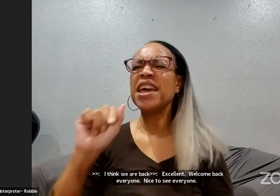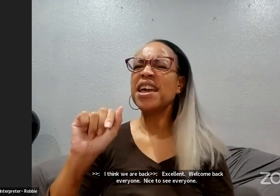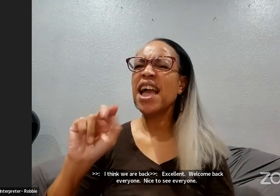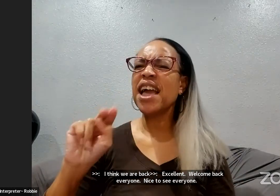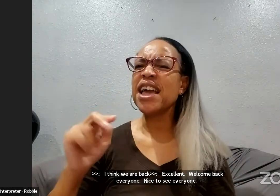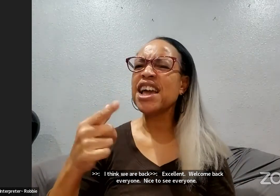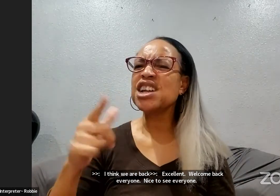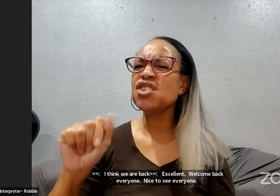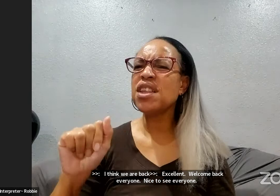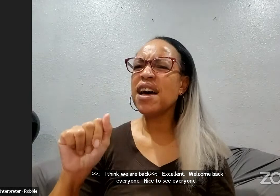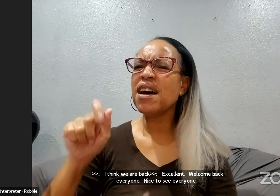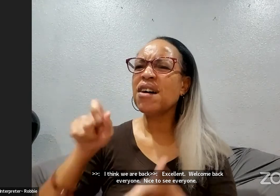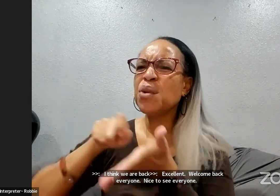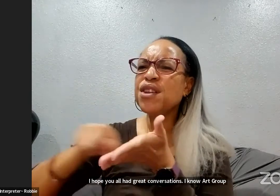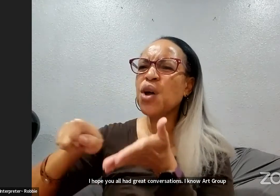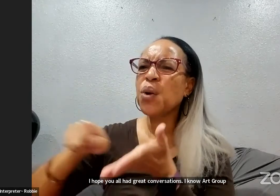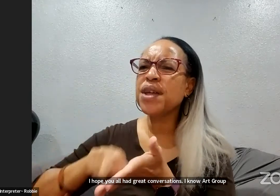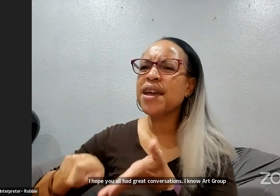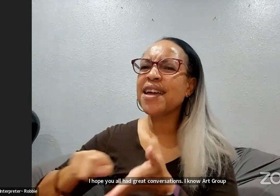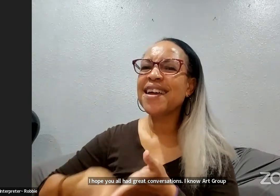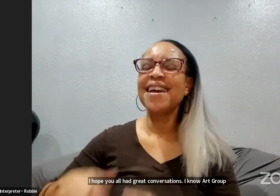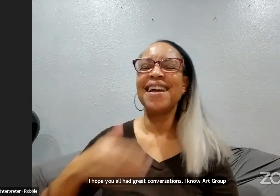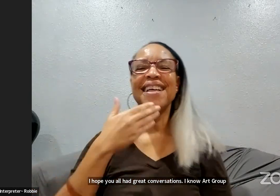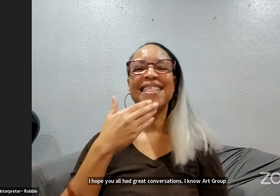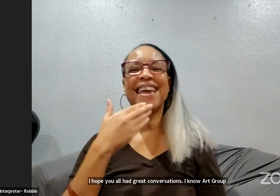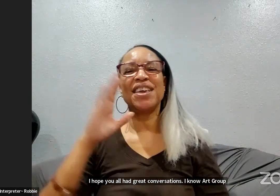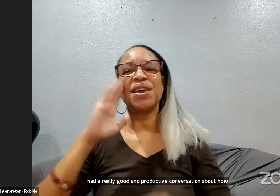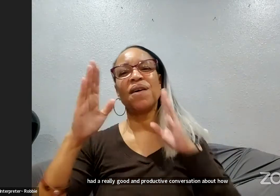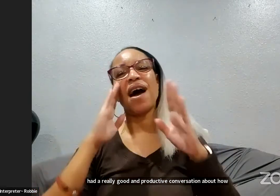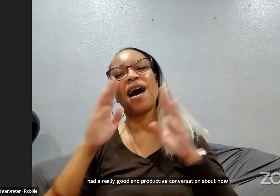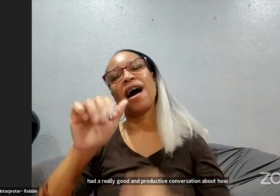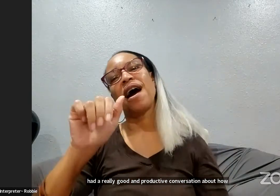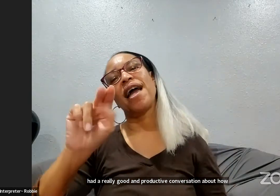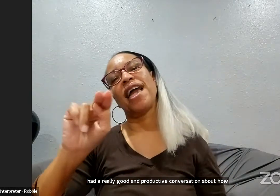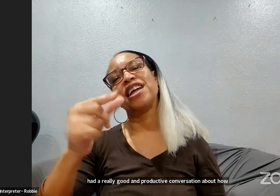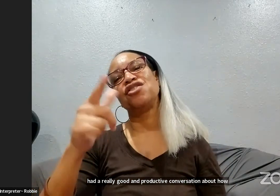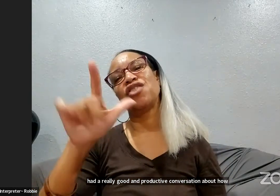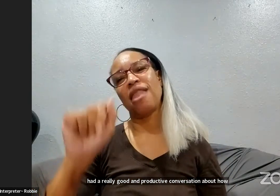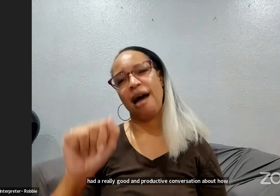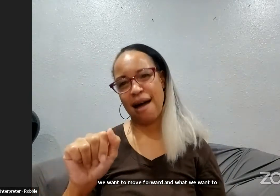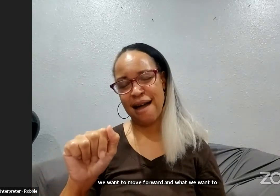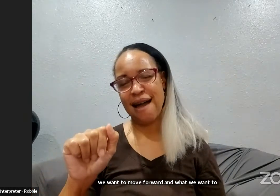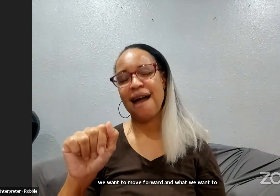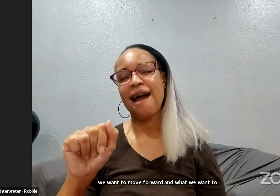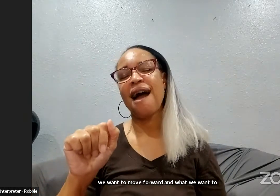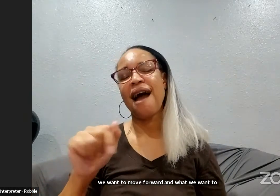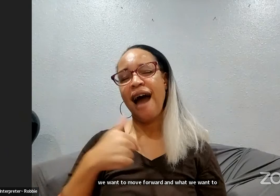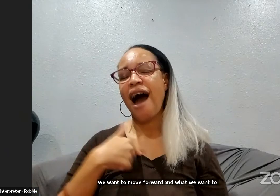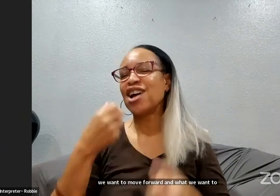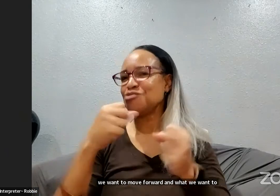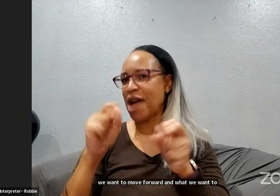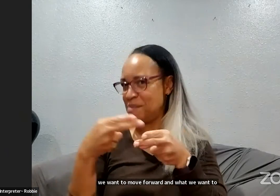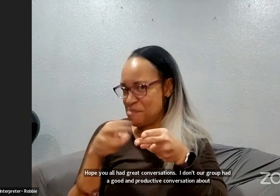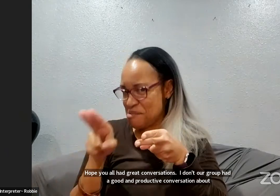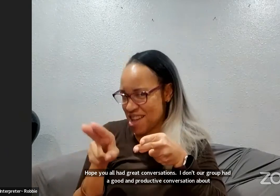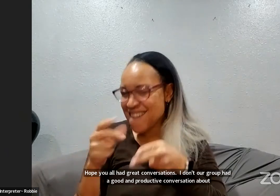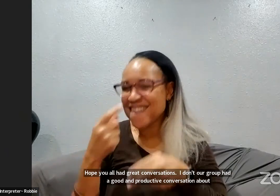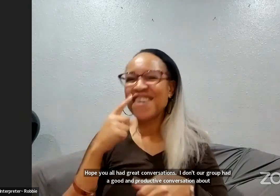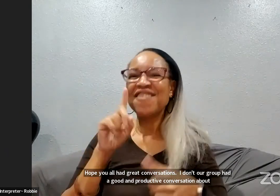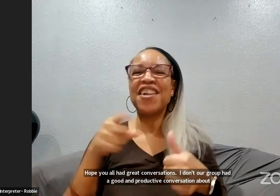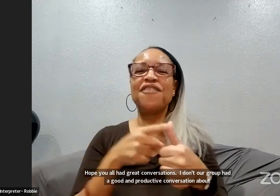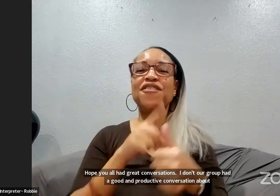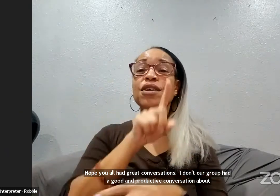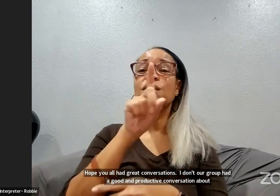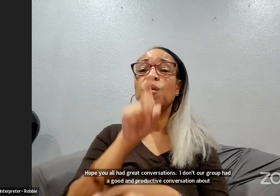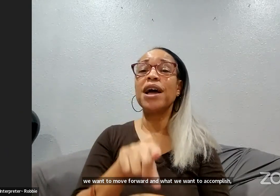that. Thank you, Nestor. Hi, everyone. My name is Angela. I'll try to be brief. For the first question, what